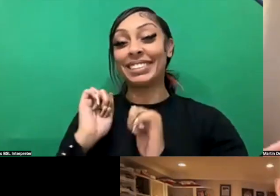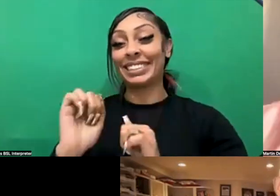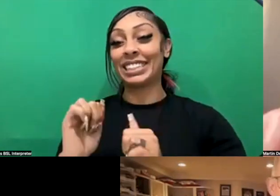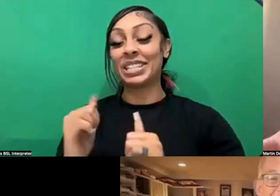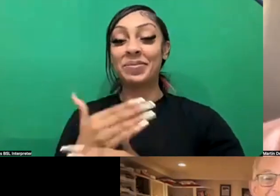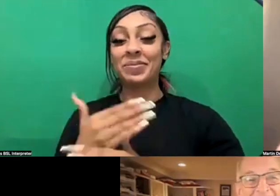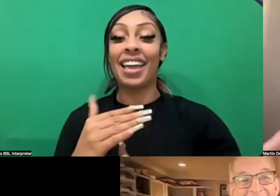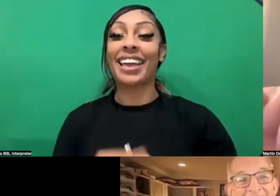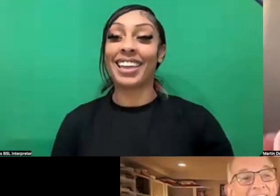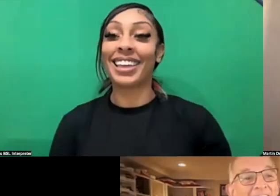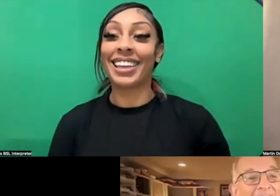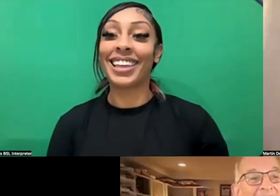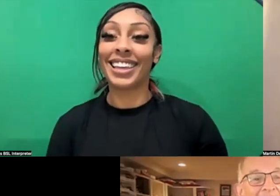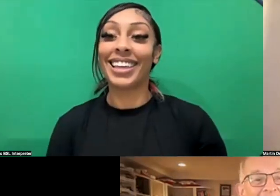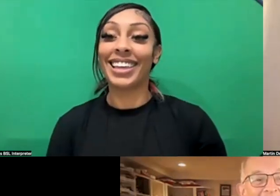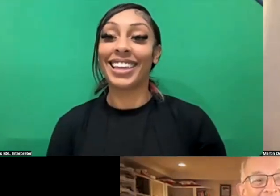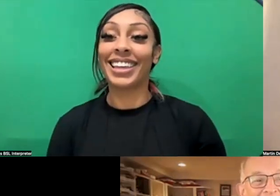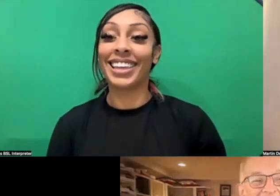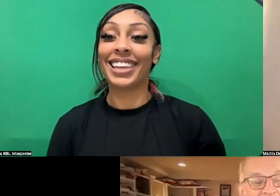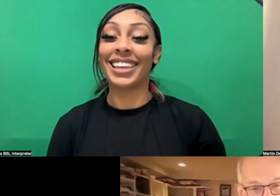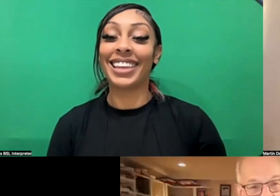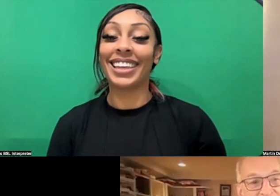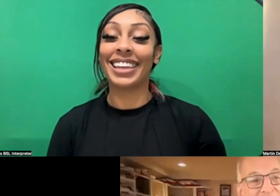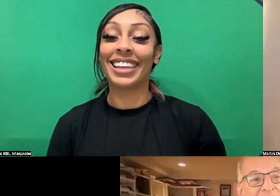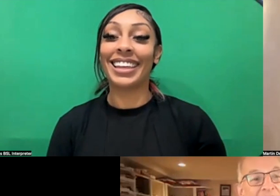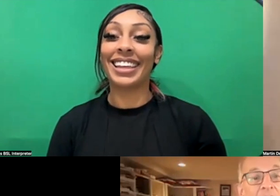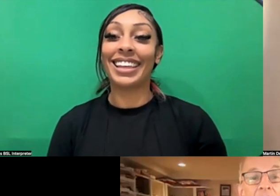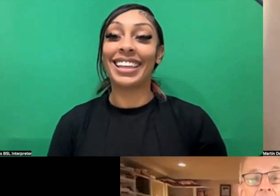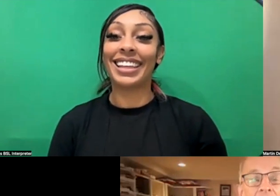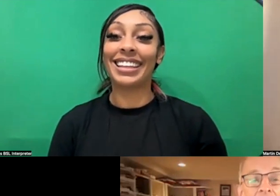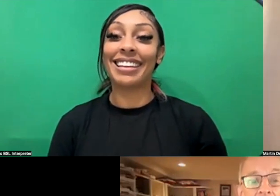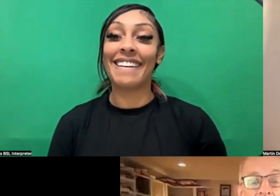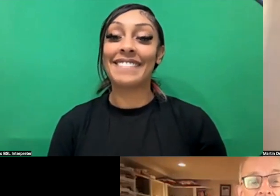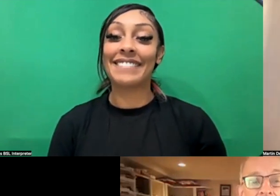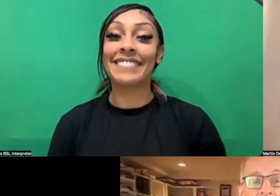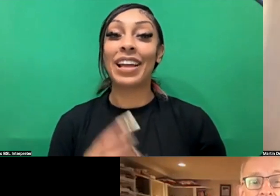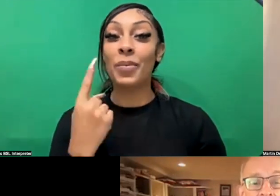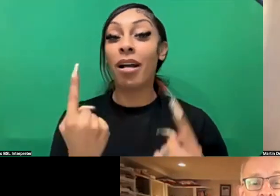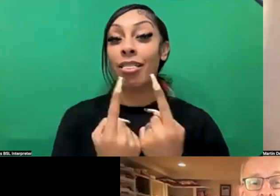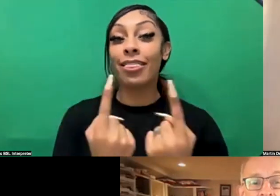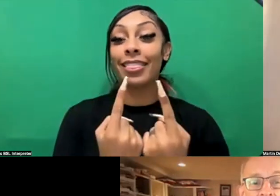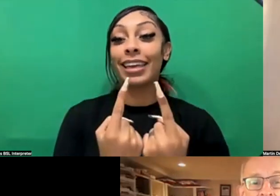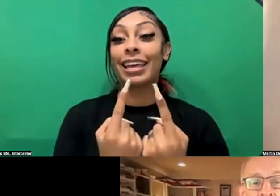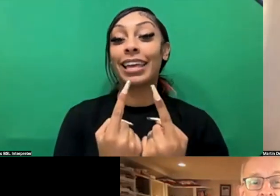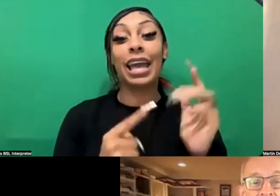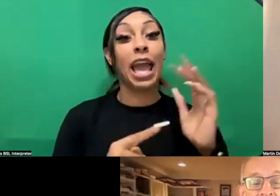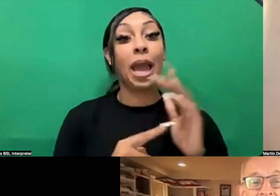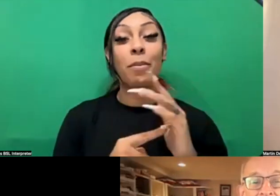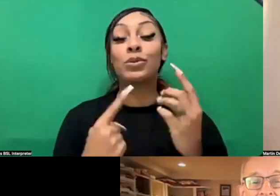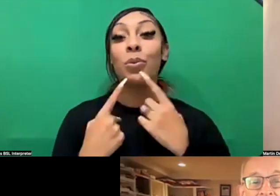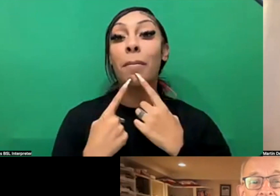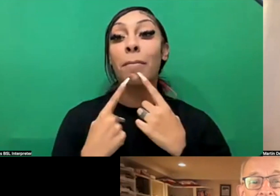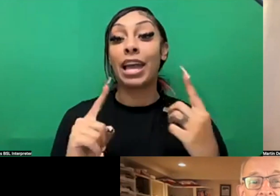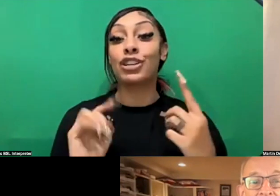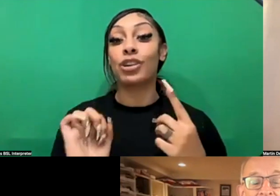it's well, I will join you in that shortly. Yeah, sure. But one thing I think is very important to mention with this, again, perhaps